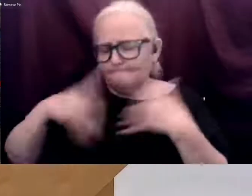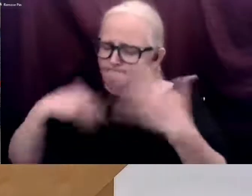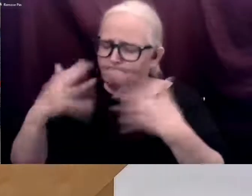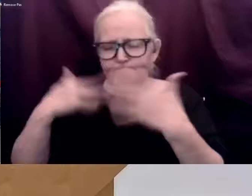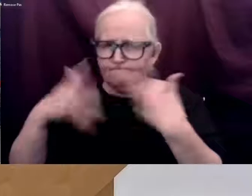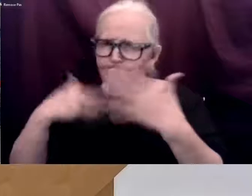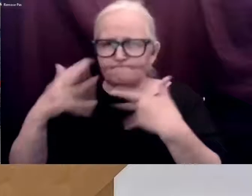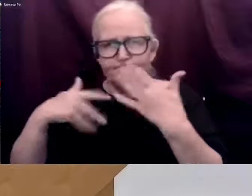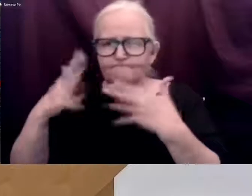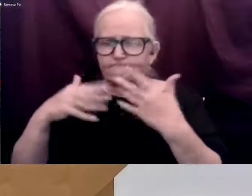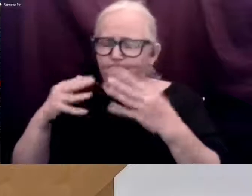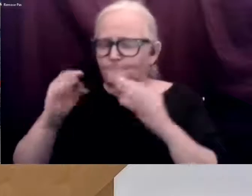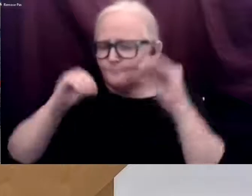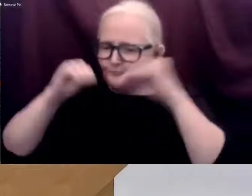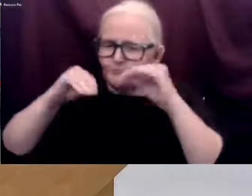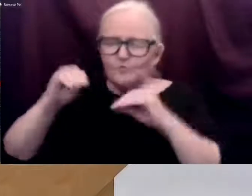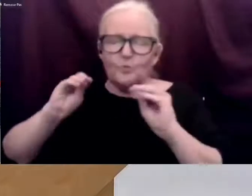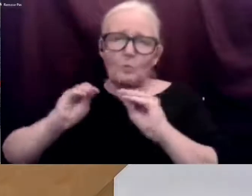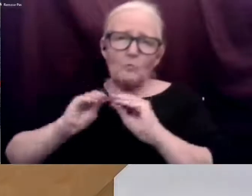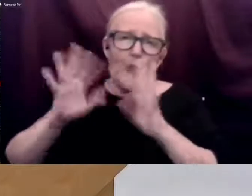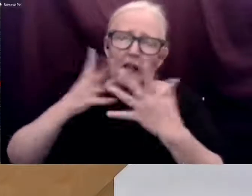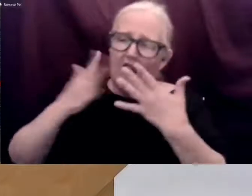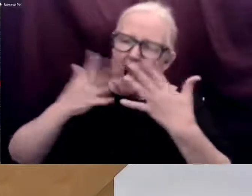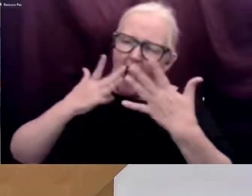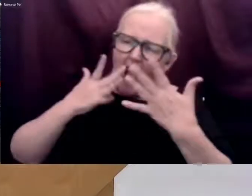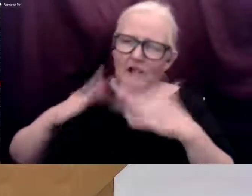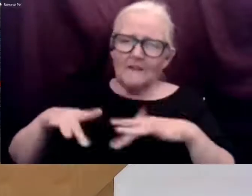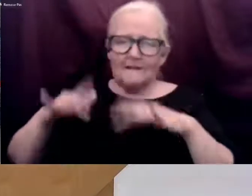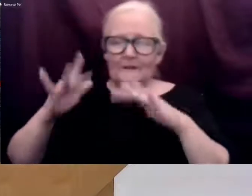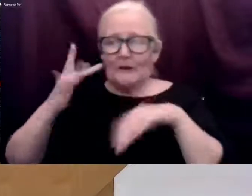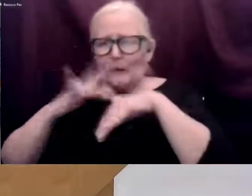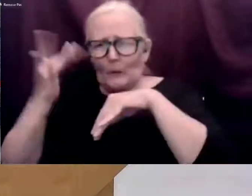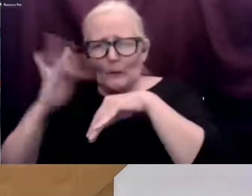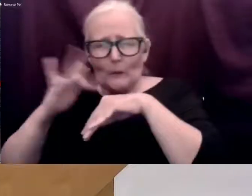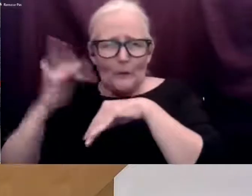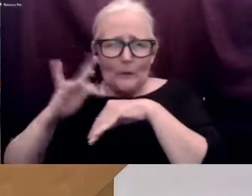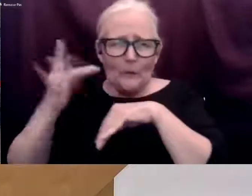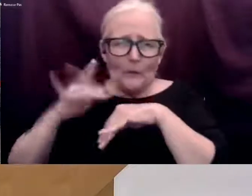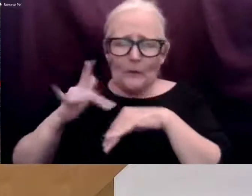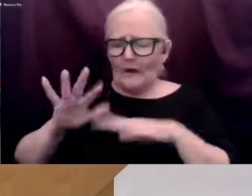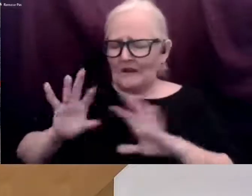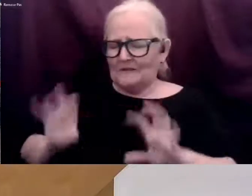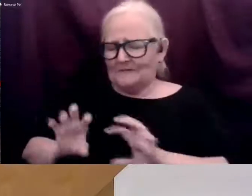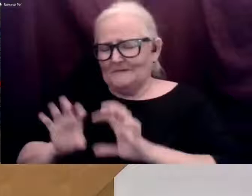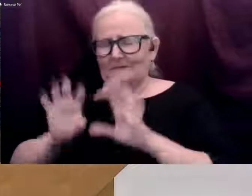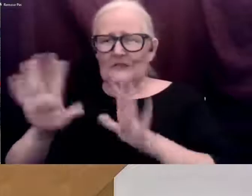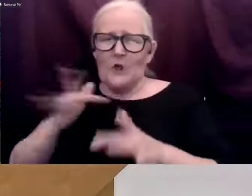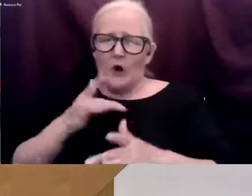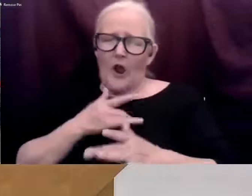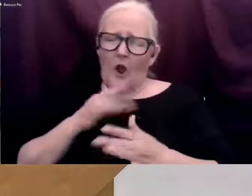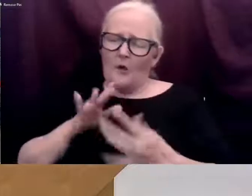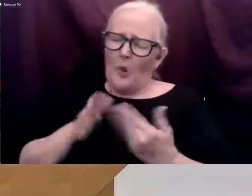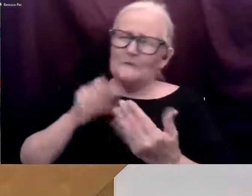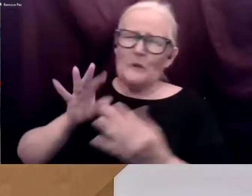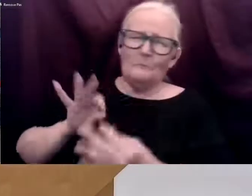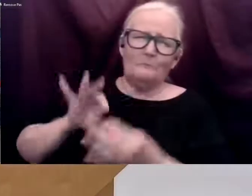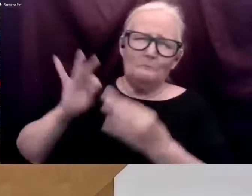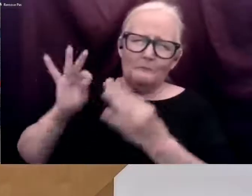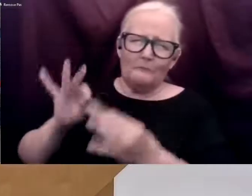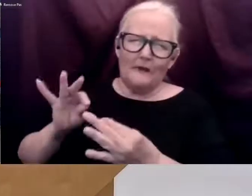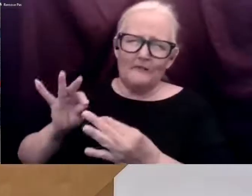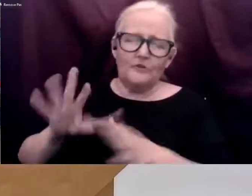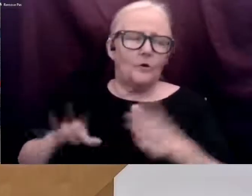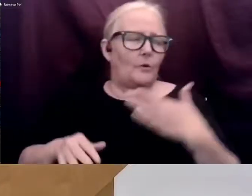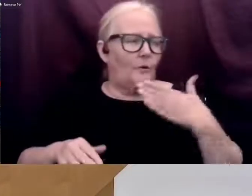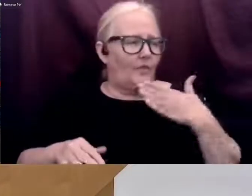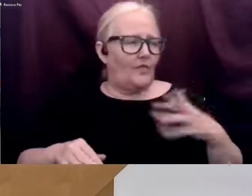and glitter to make their heart as perfect as they could. Oh, thank you, Reverend Kristin. So shiny